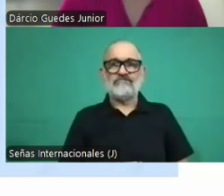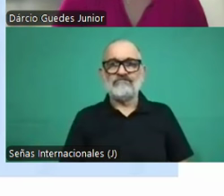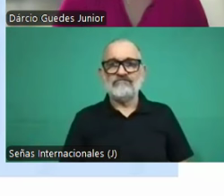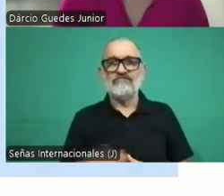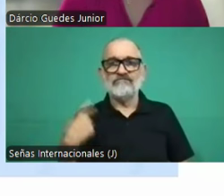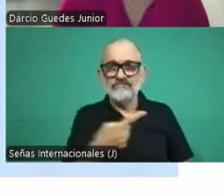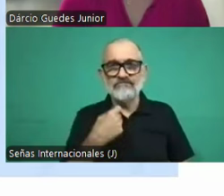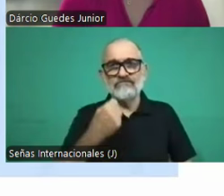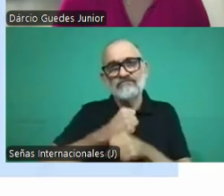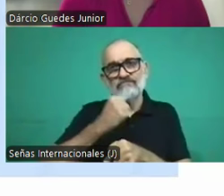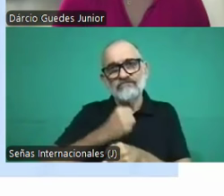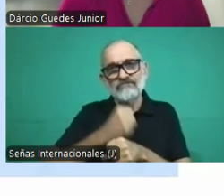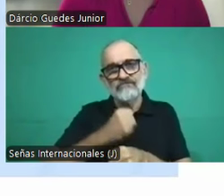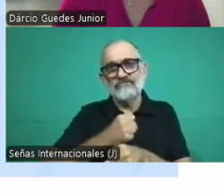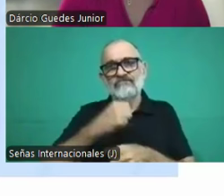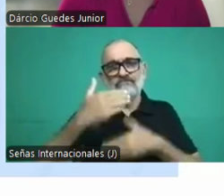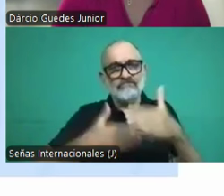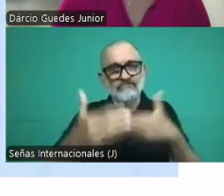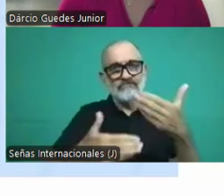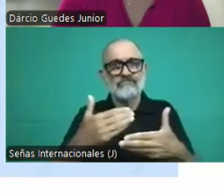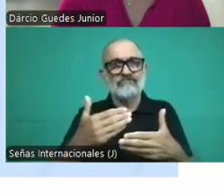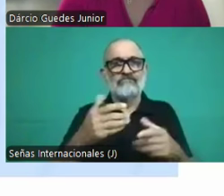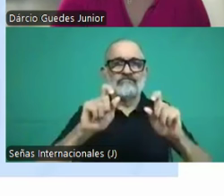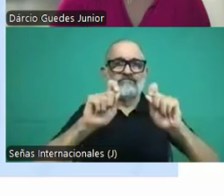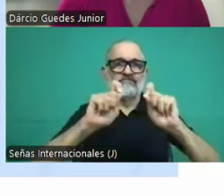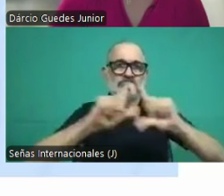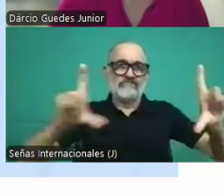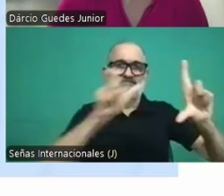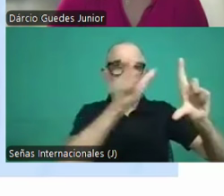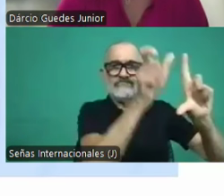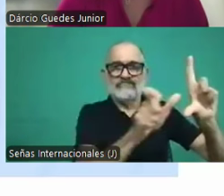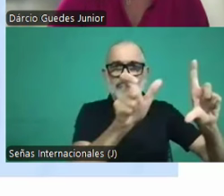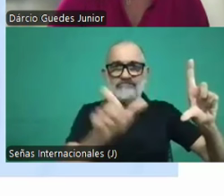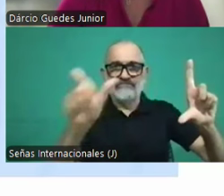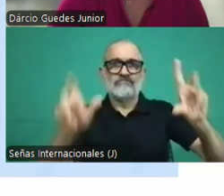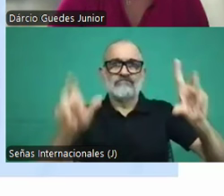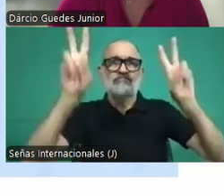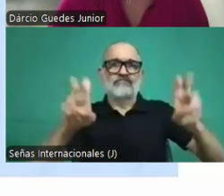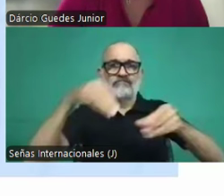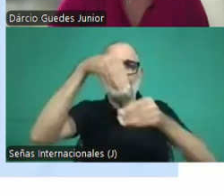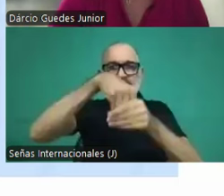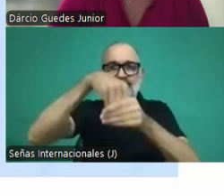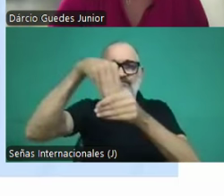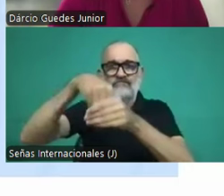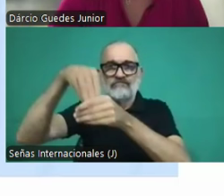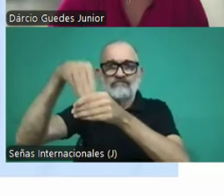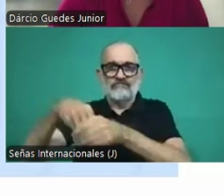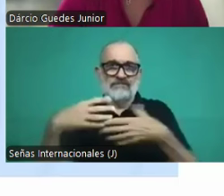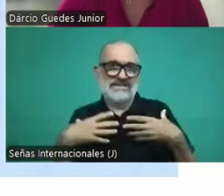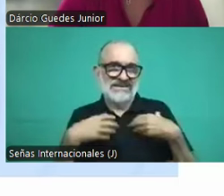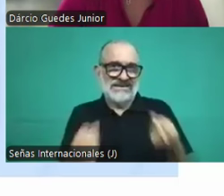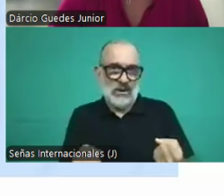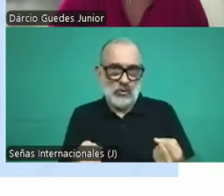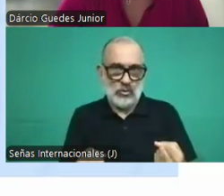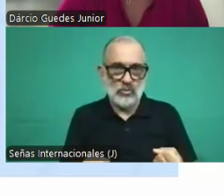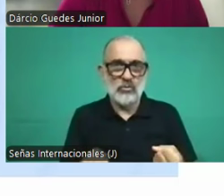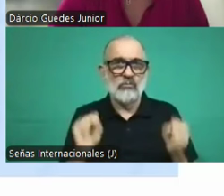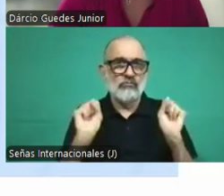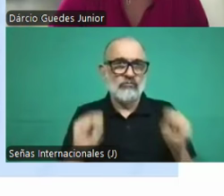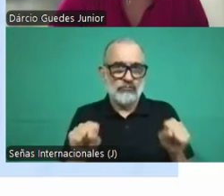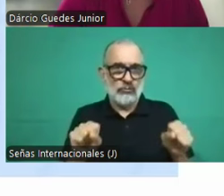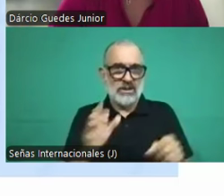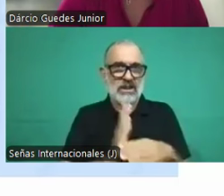produced con a fact sheet informaciones sobre datos with en information salud. on health Lo pueden data. acceder aquí, ya está You can disponible en access